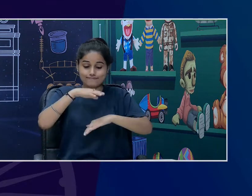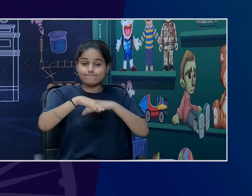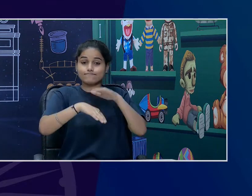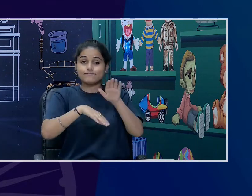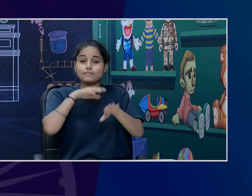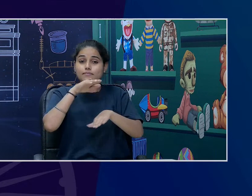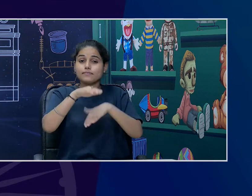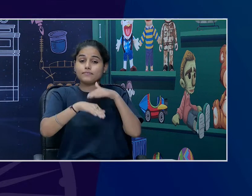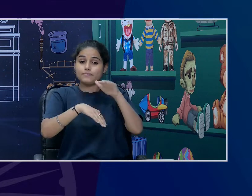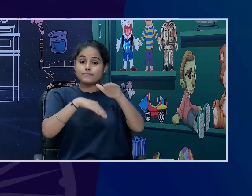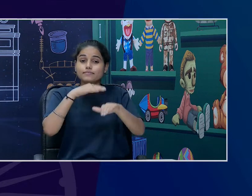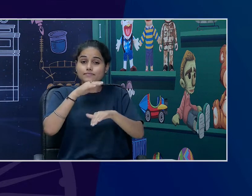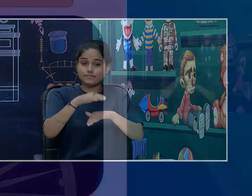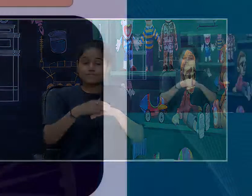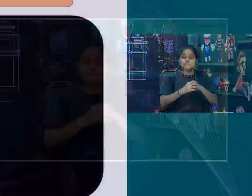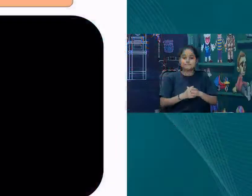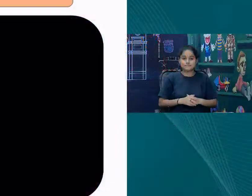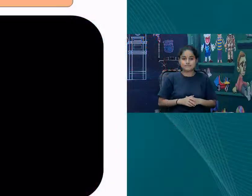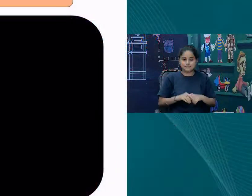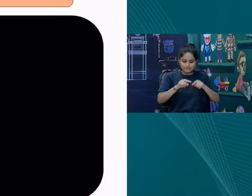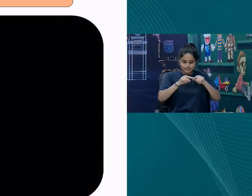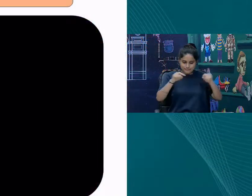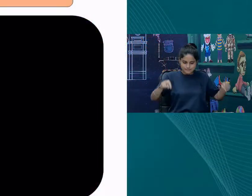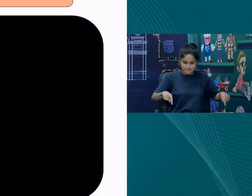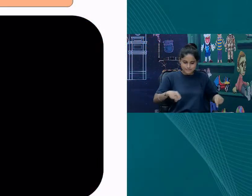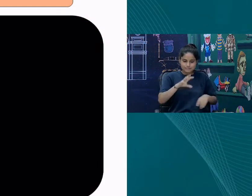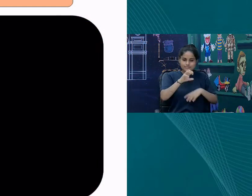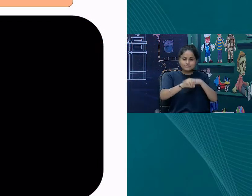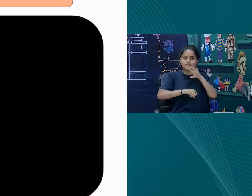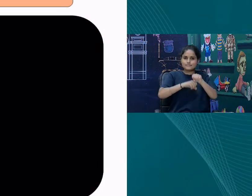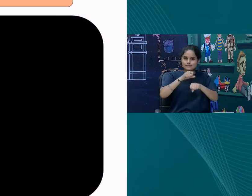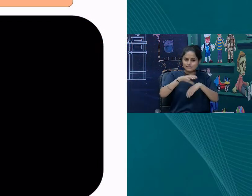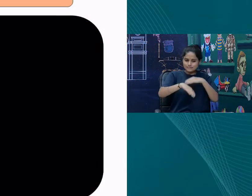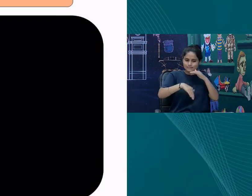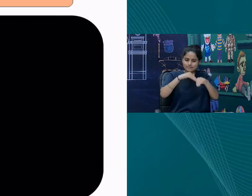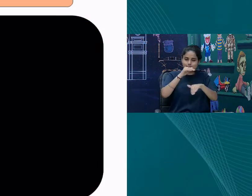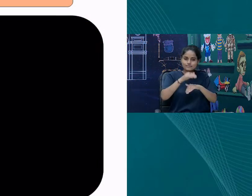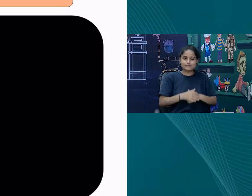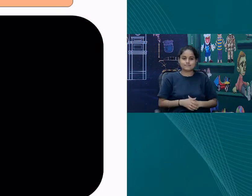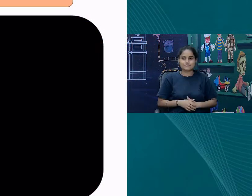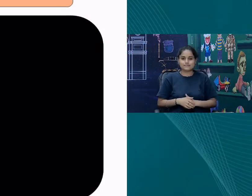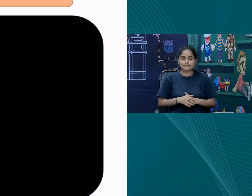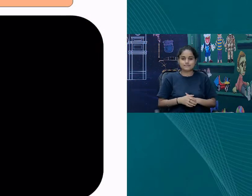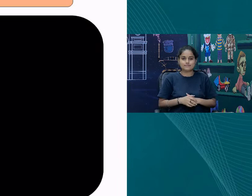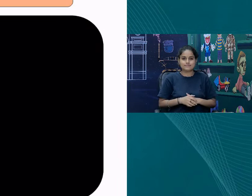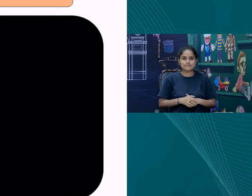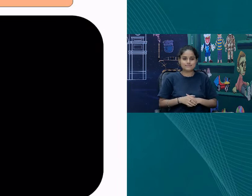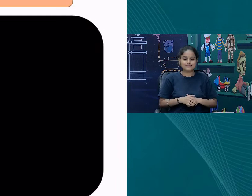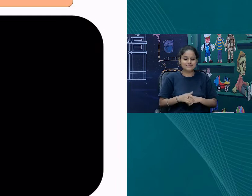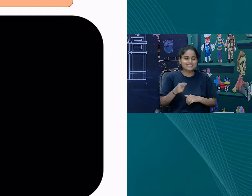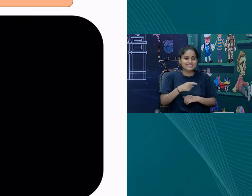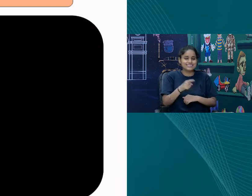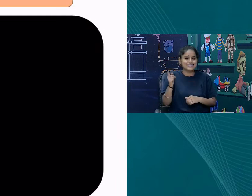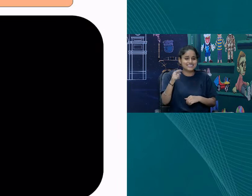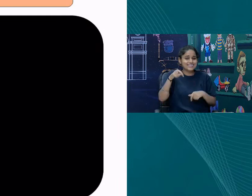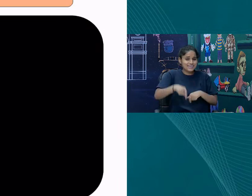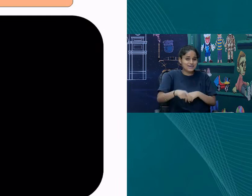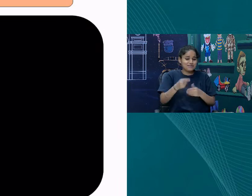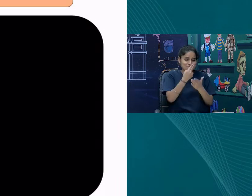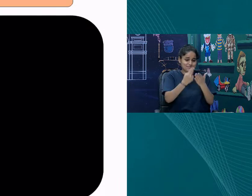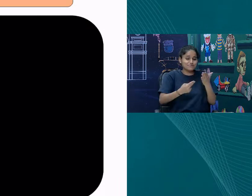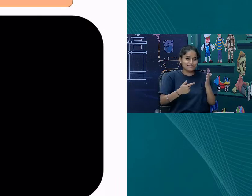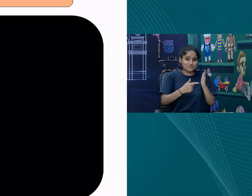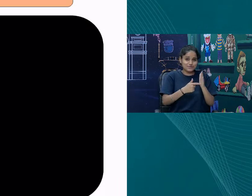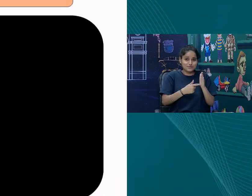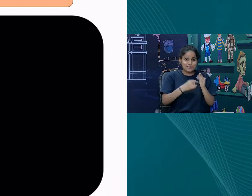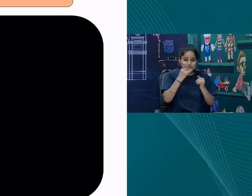inside. 3 red steps. You are actually checking my art skills also today in this